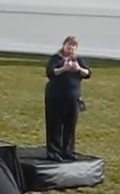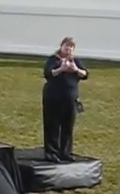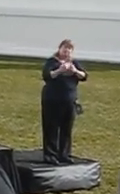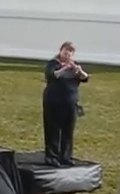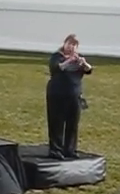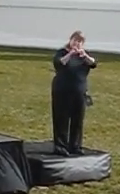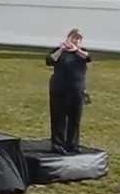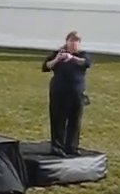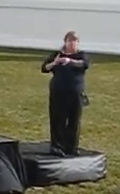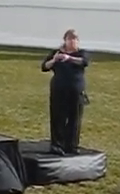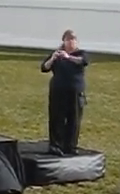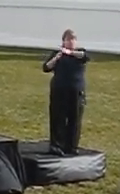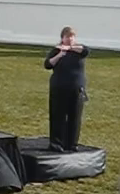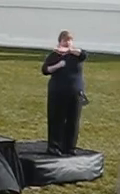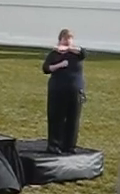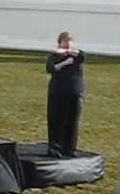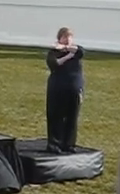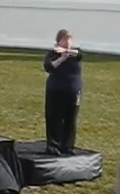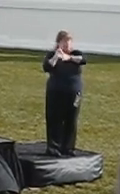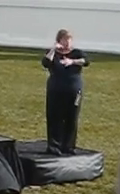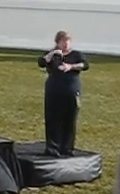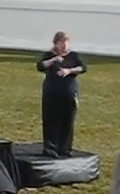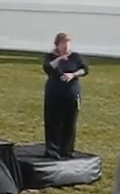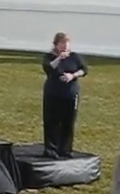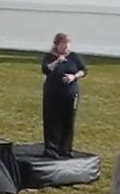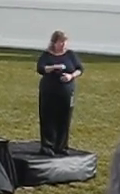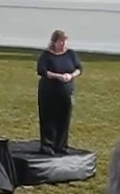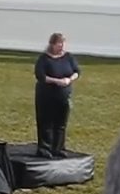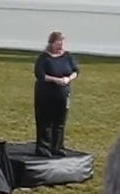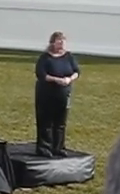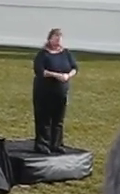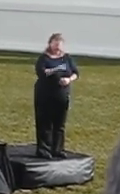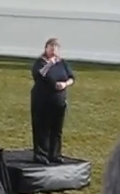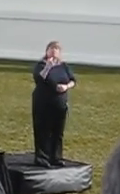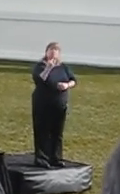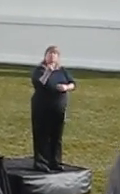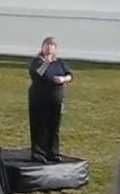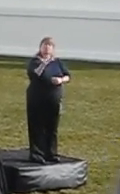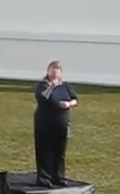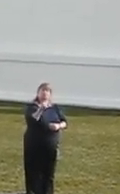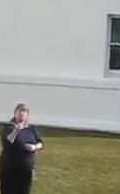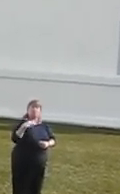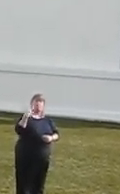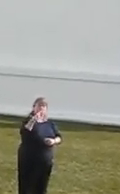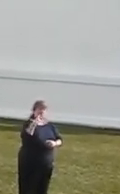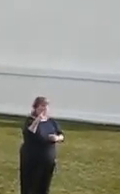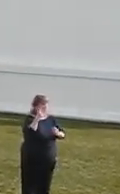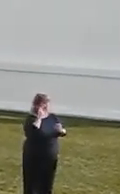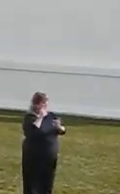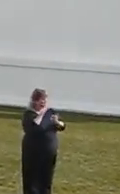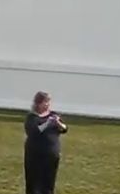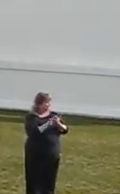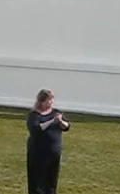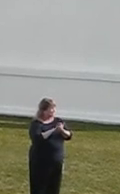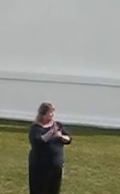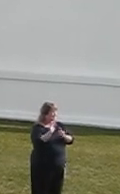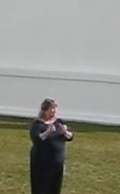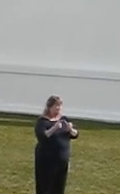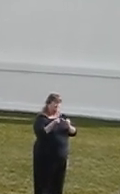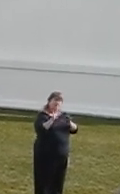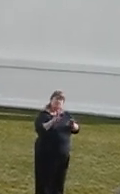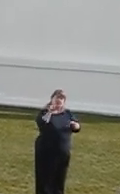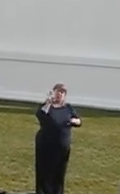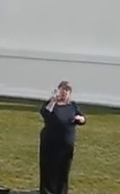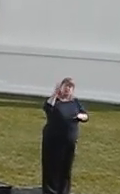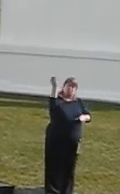our founders through Virginia's journey. It was George Washington who noted in his first